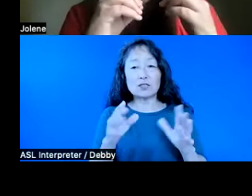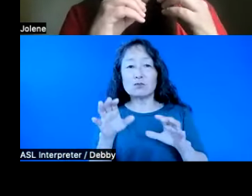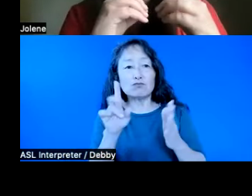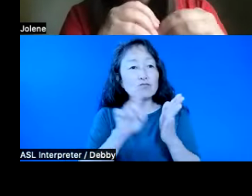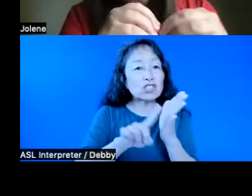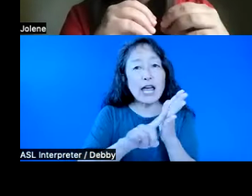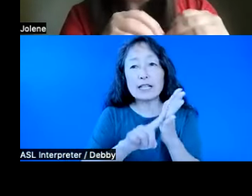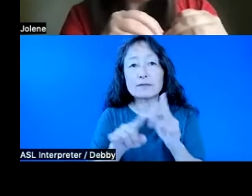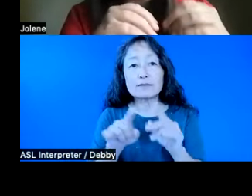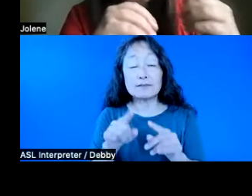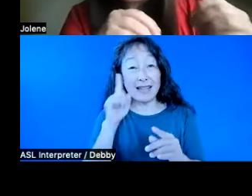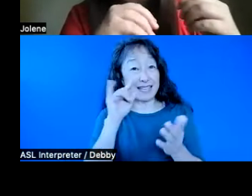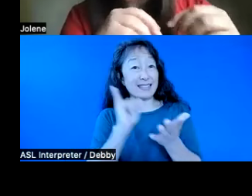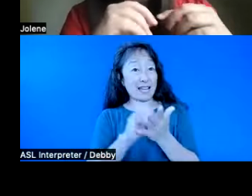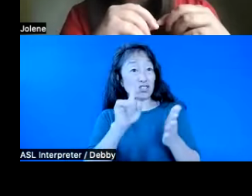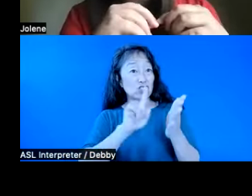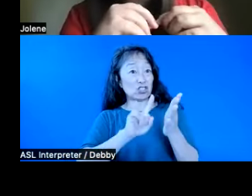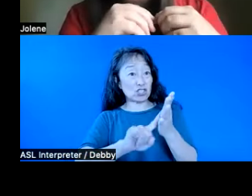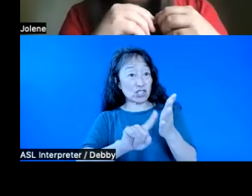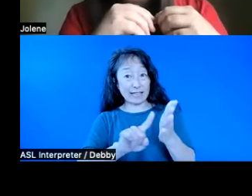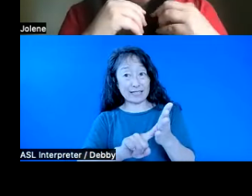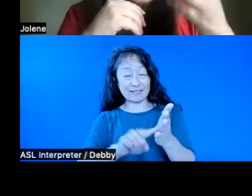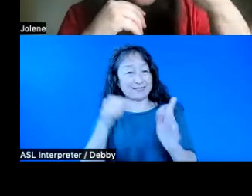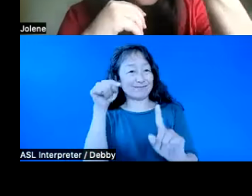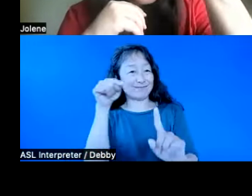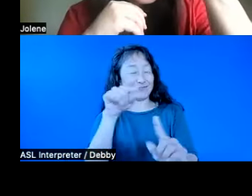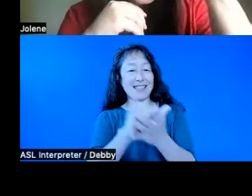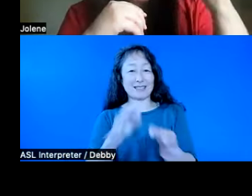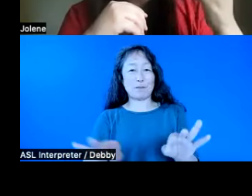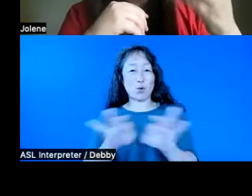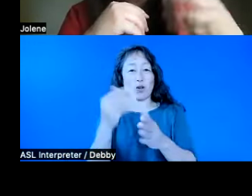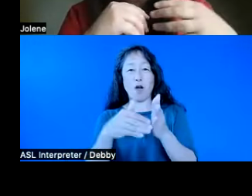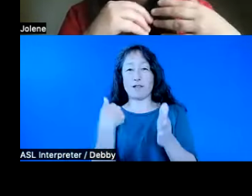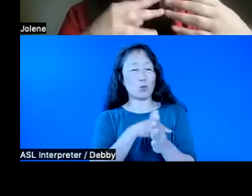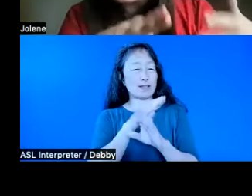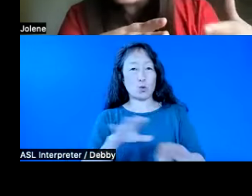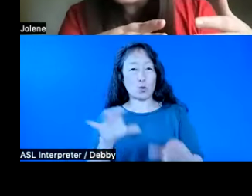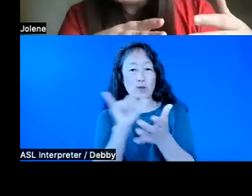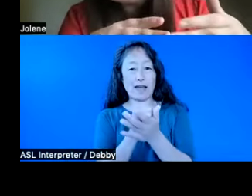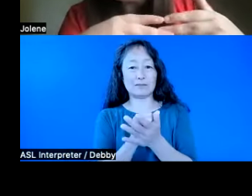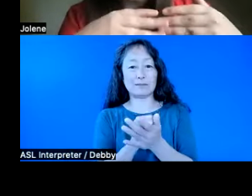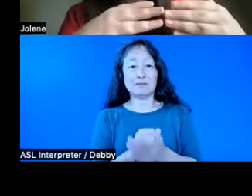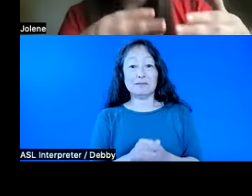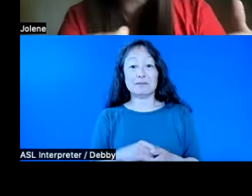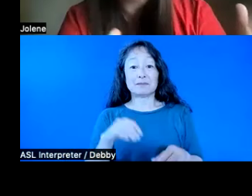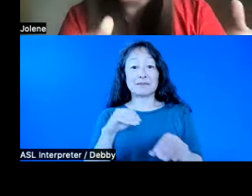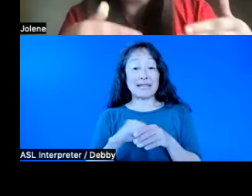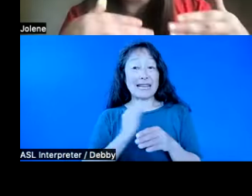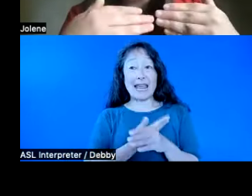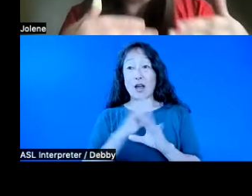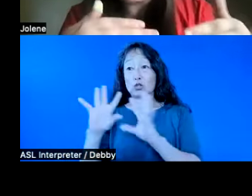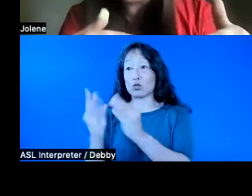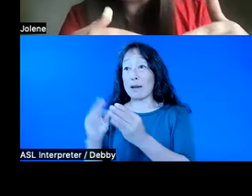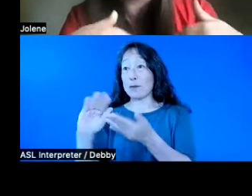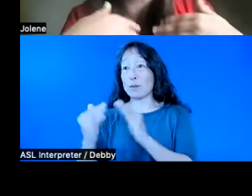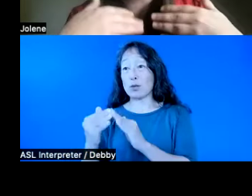stage is what's really important that we often don't do. And I was told one time, you know, that, you know, in our travel communities, we don't have time to